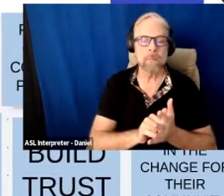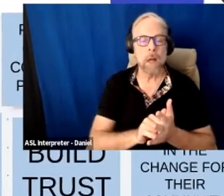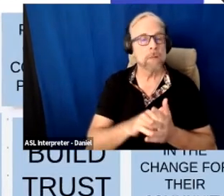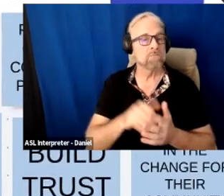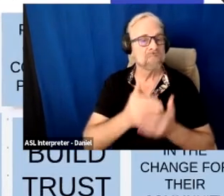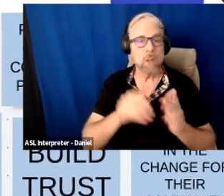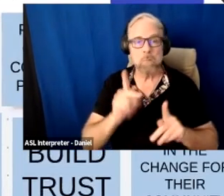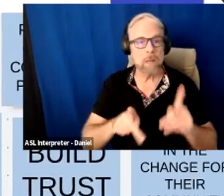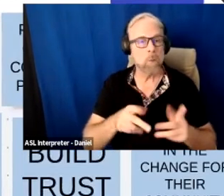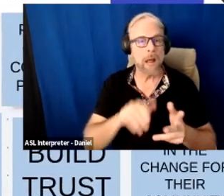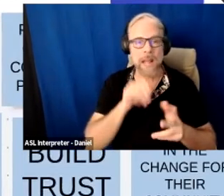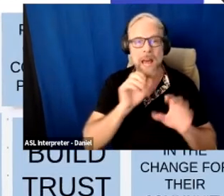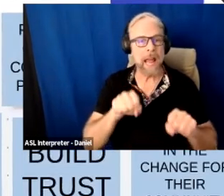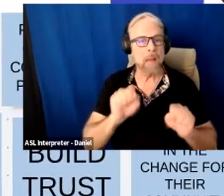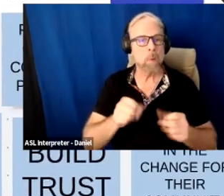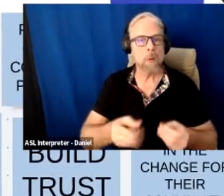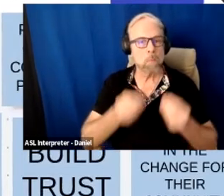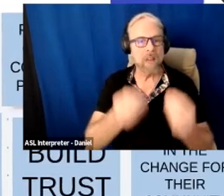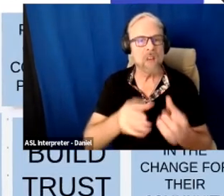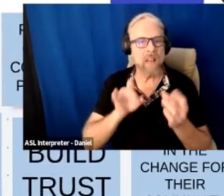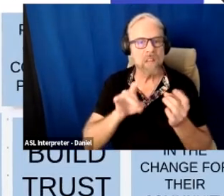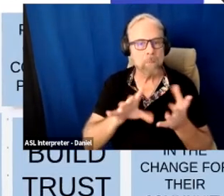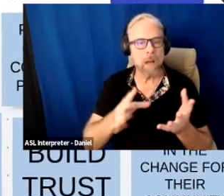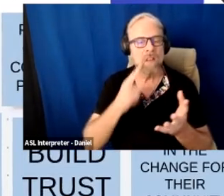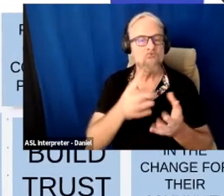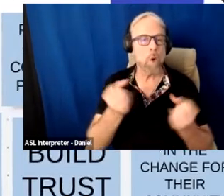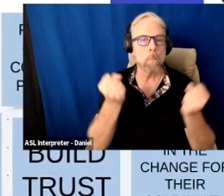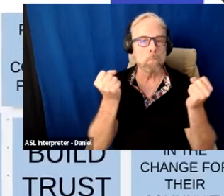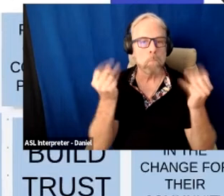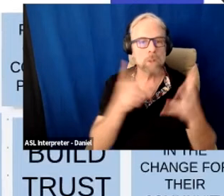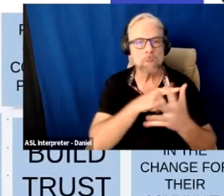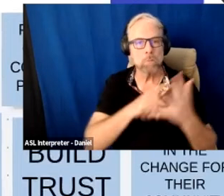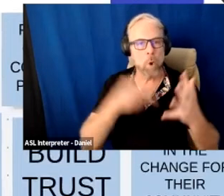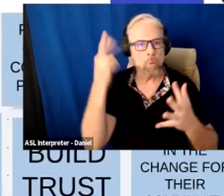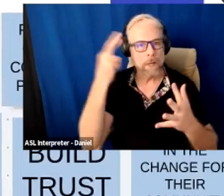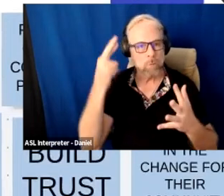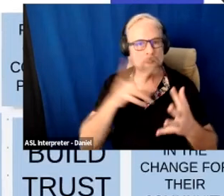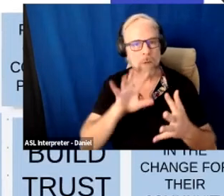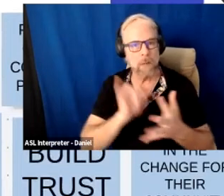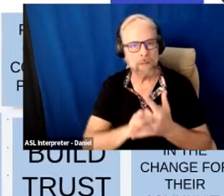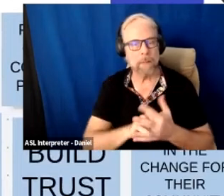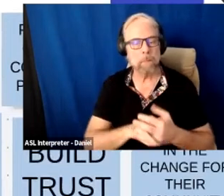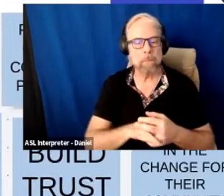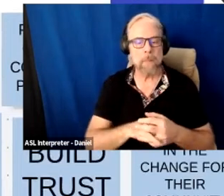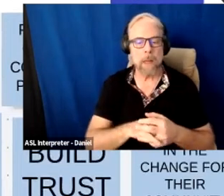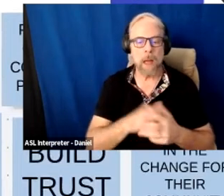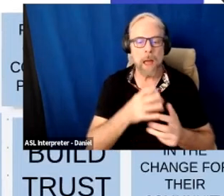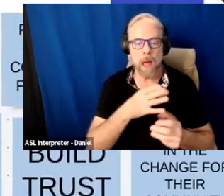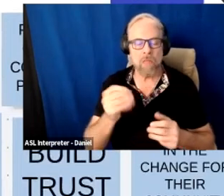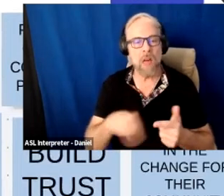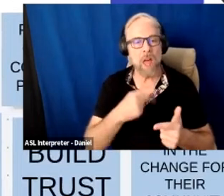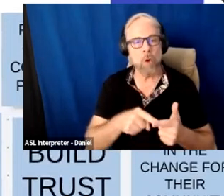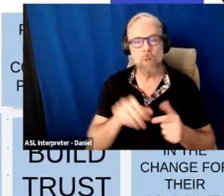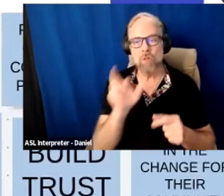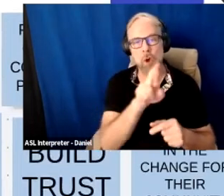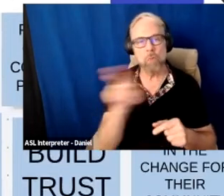unable to provide feedback for multiple reasons, is what we talked about. And then over on the right, you'll